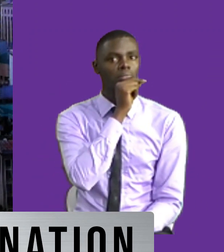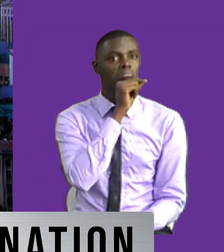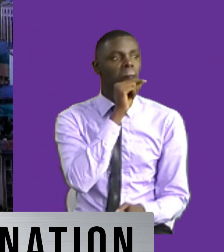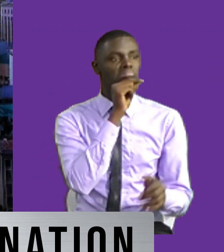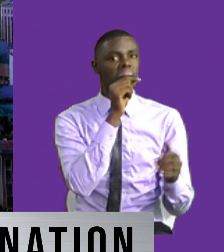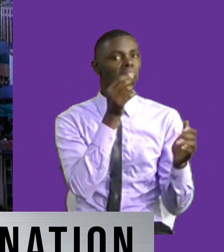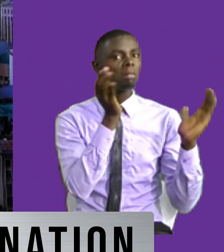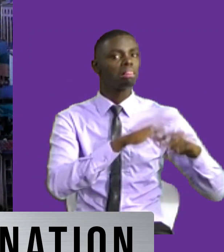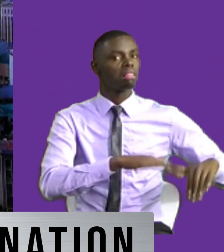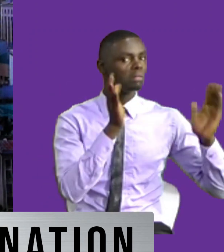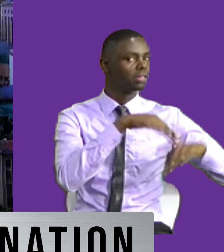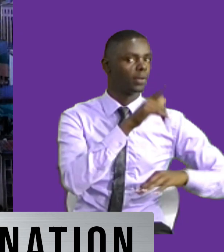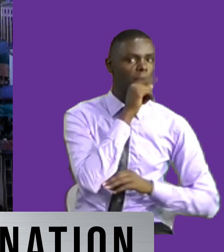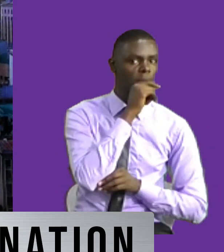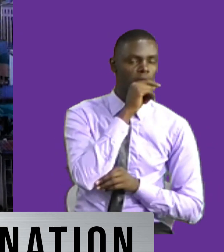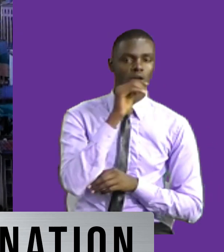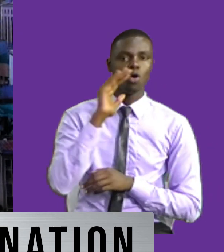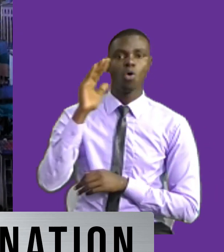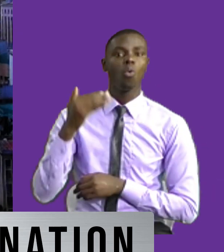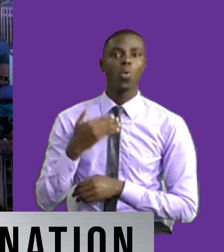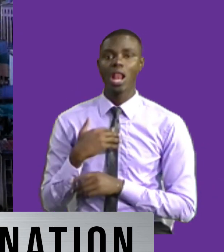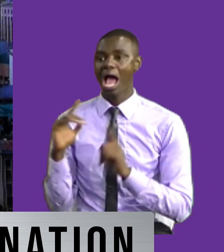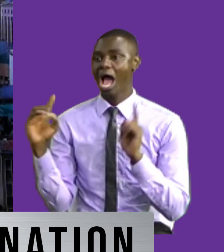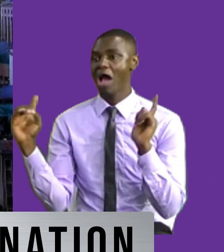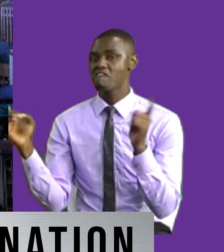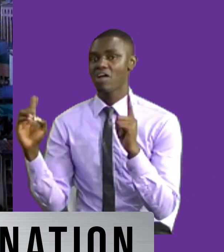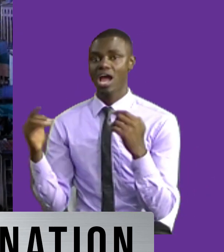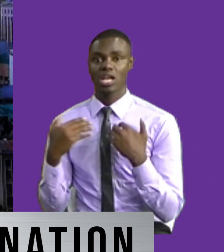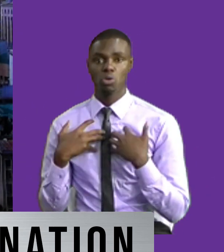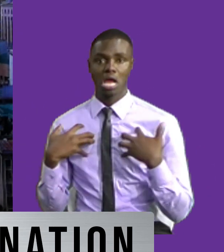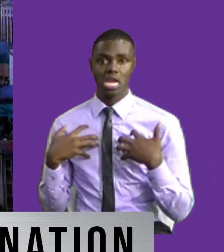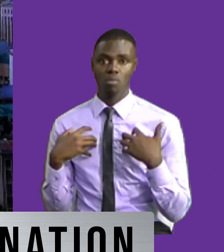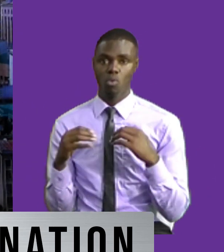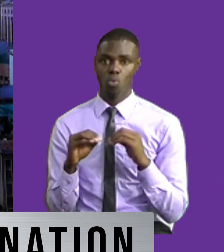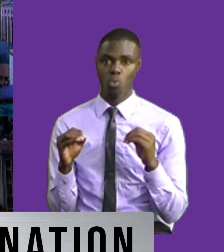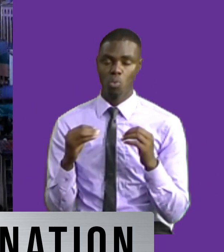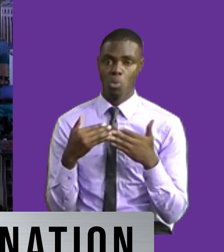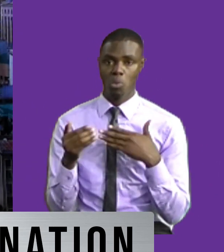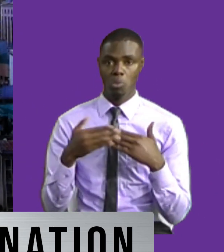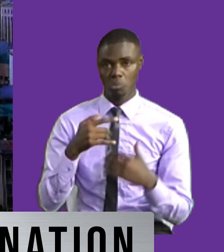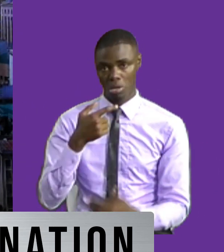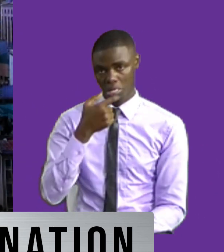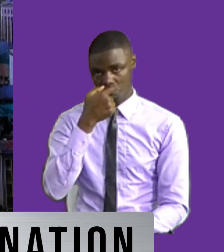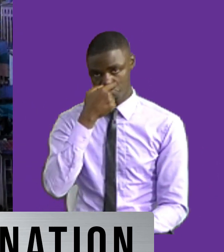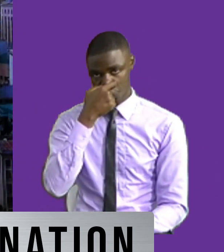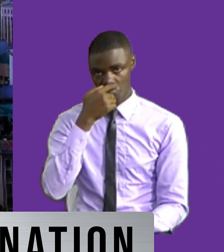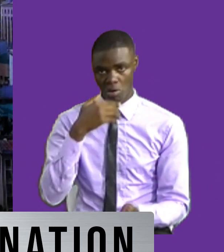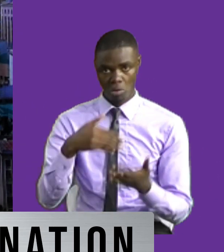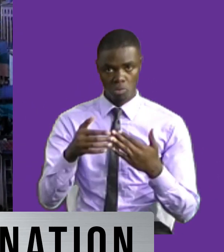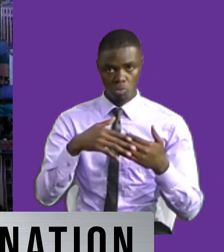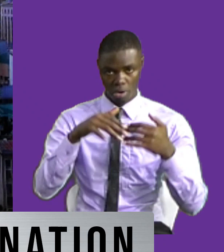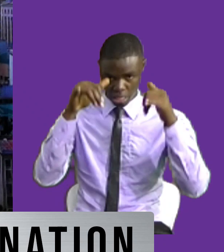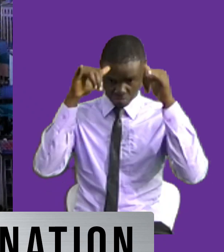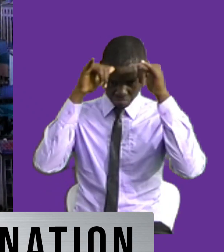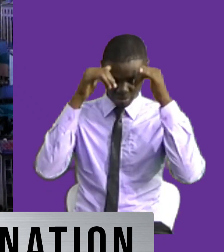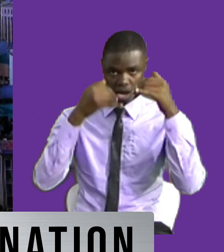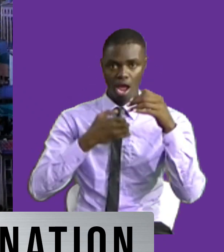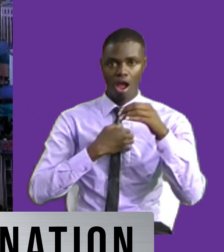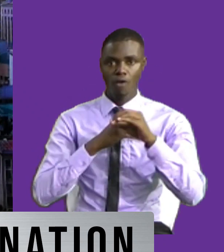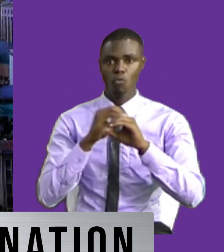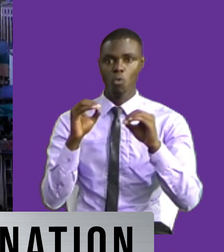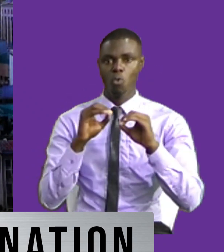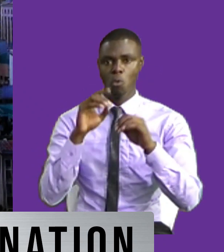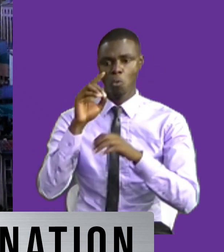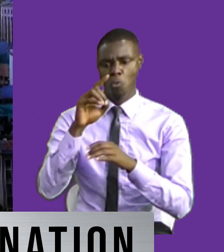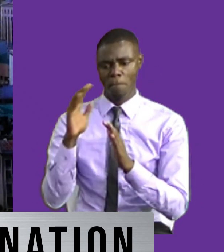normal, right, you will not have animals, either bulls or cows in your herd. So we have